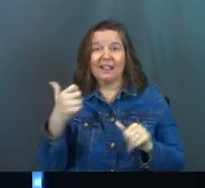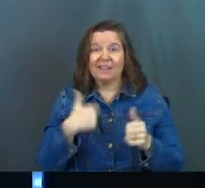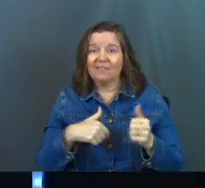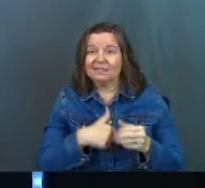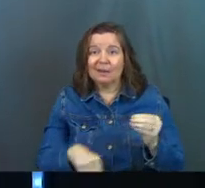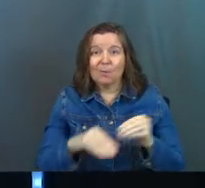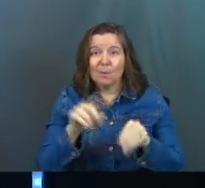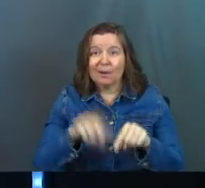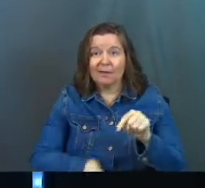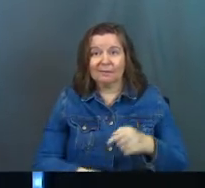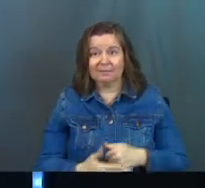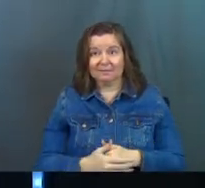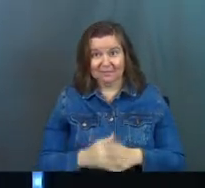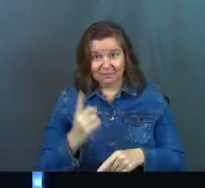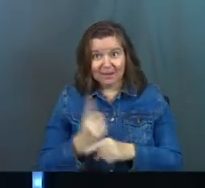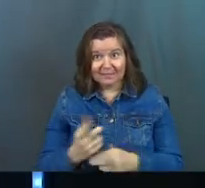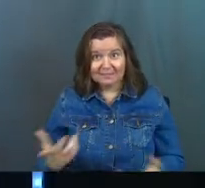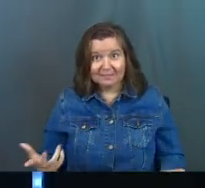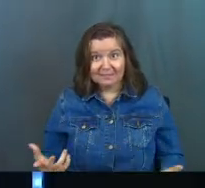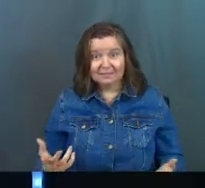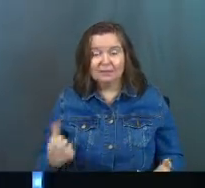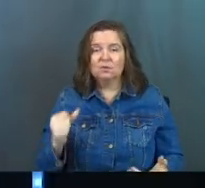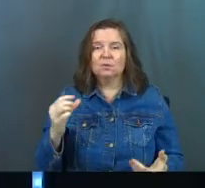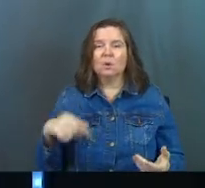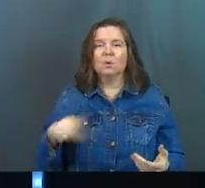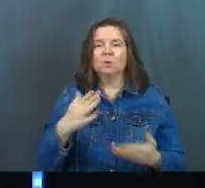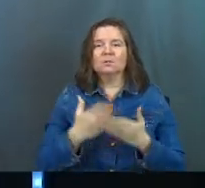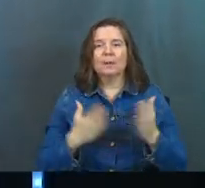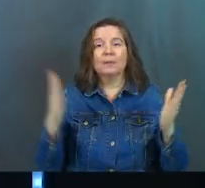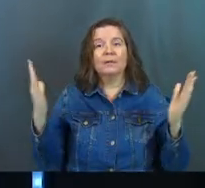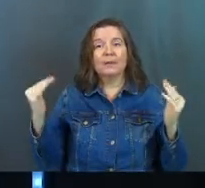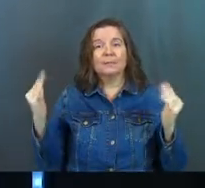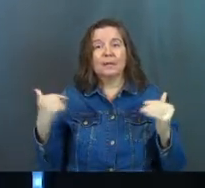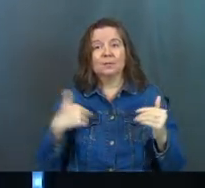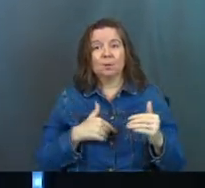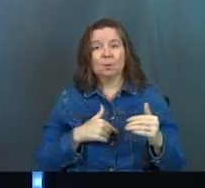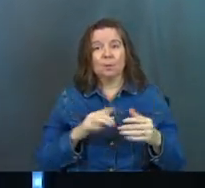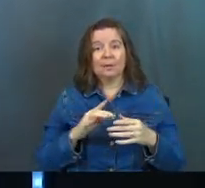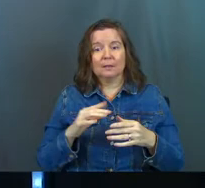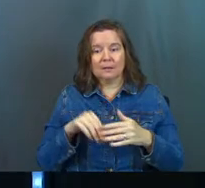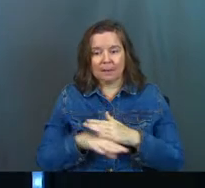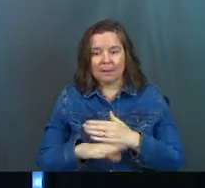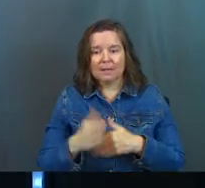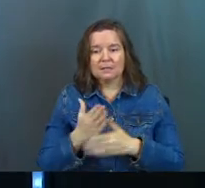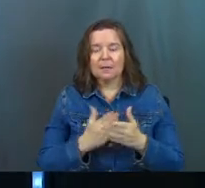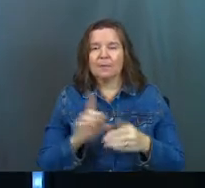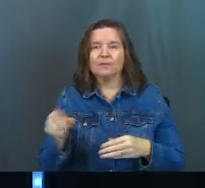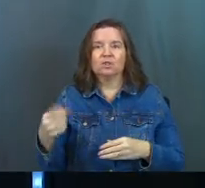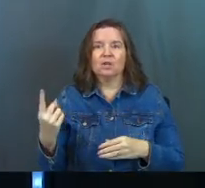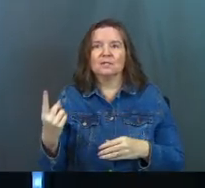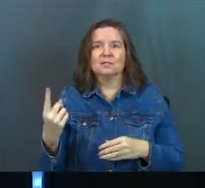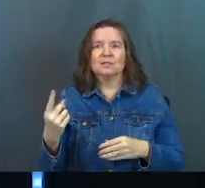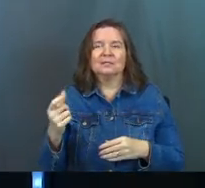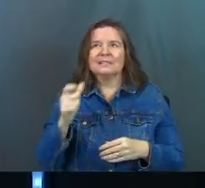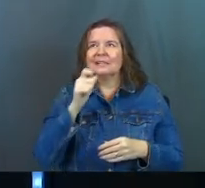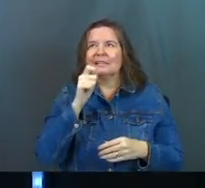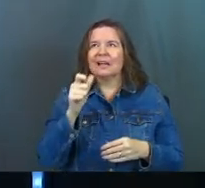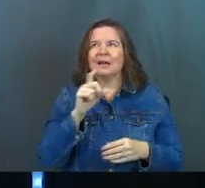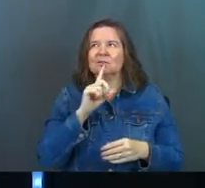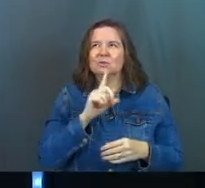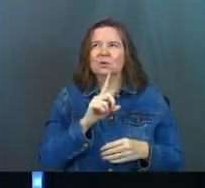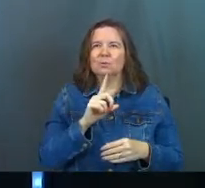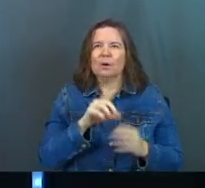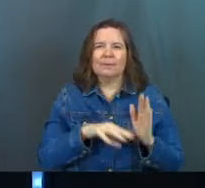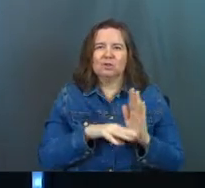again. Right? And so those are some of the expectations that we come in, and some of it's just, it's not